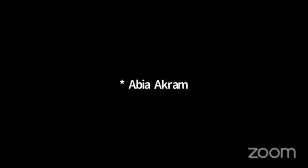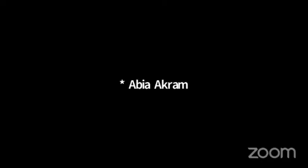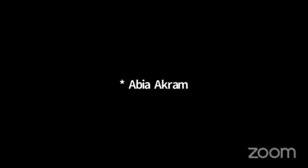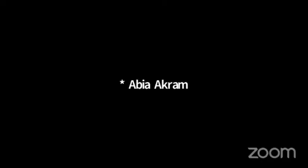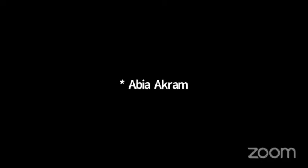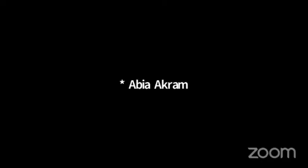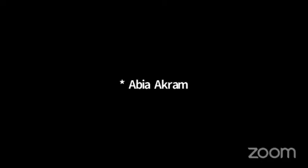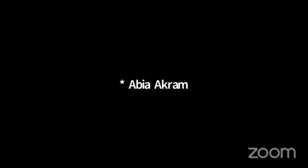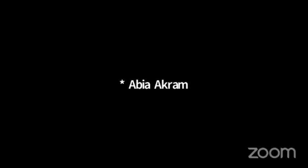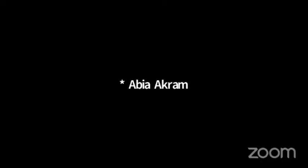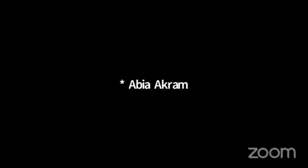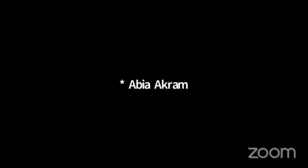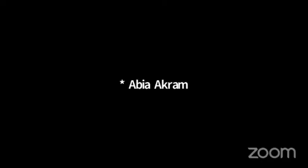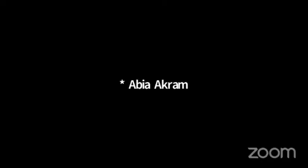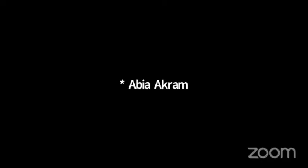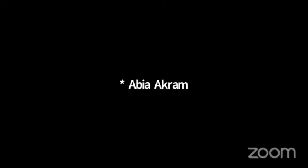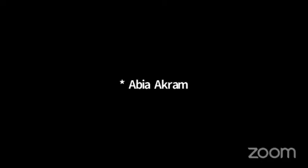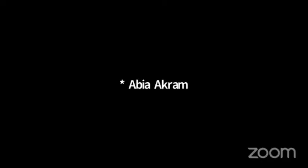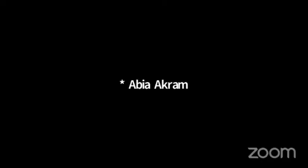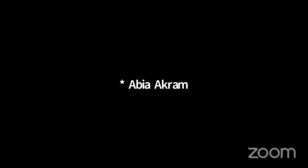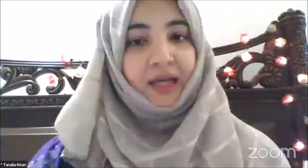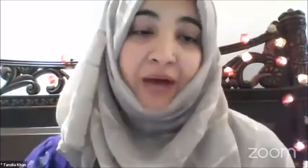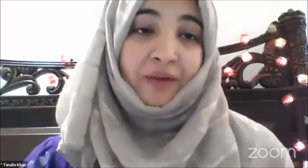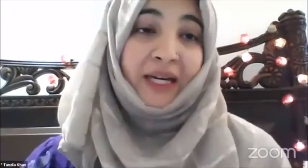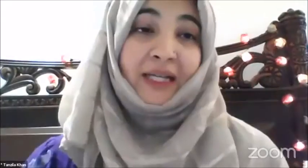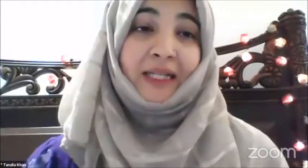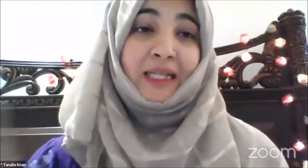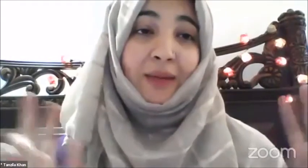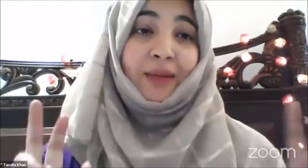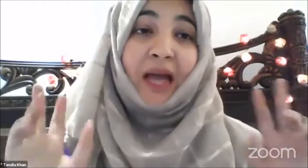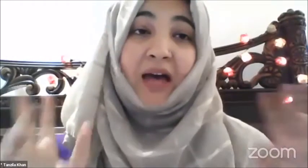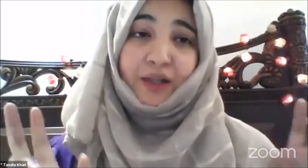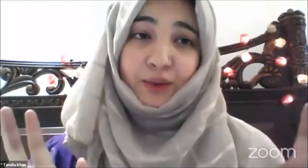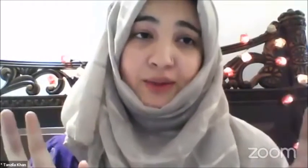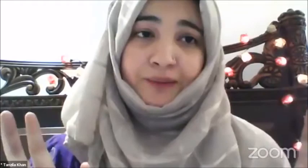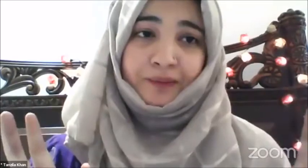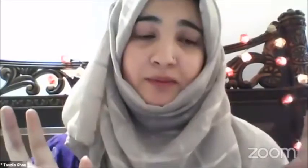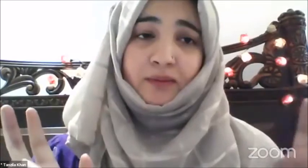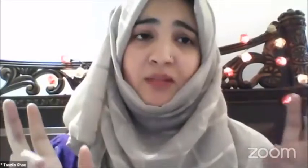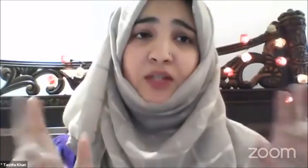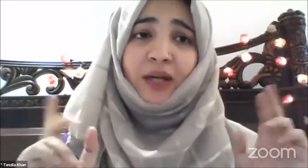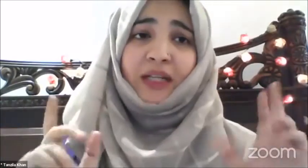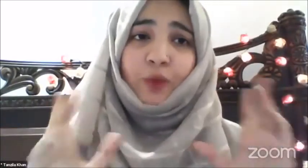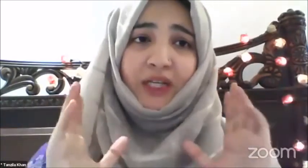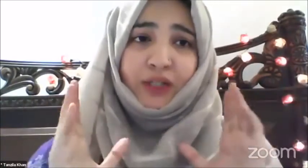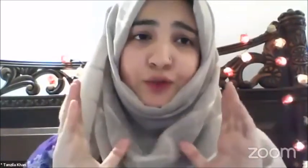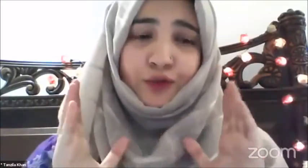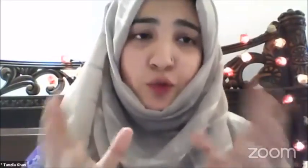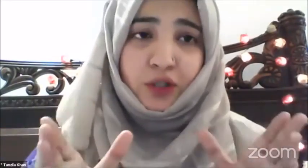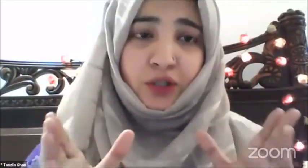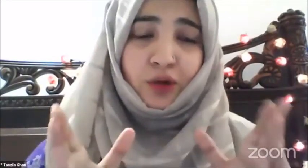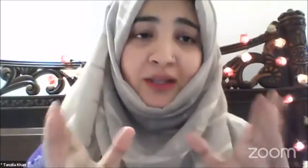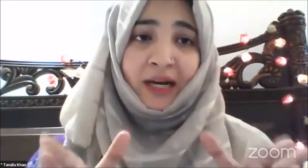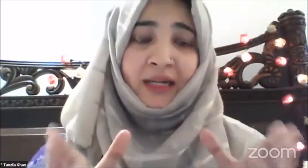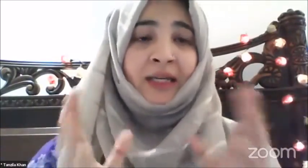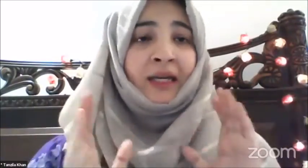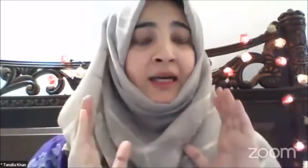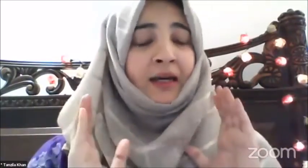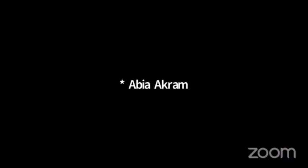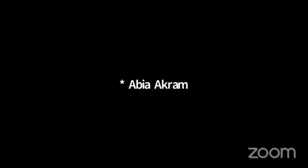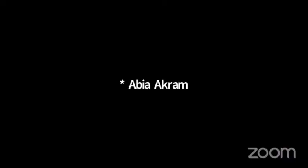many a times even structures that are in place to help you have a very disabling attitude. So I think we need to focus on